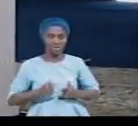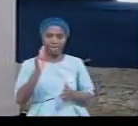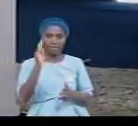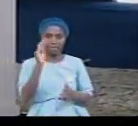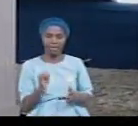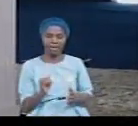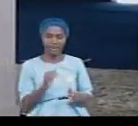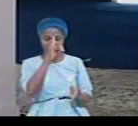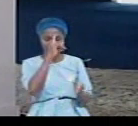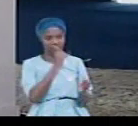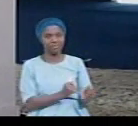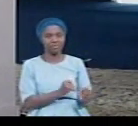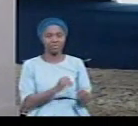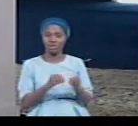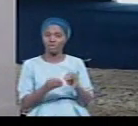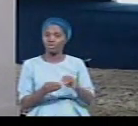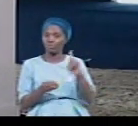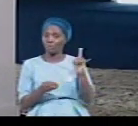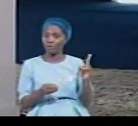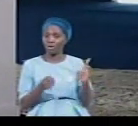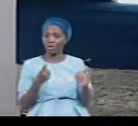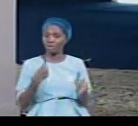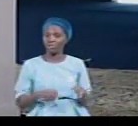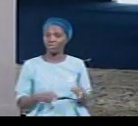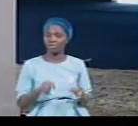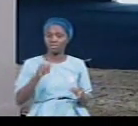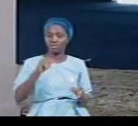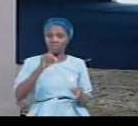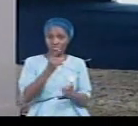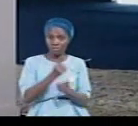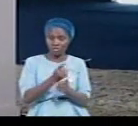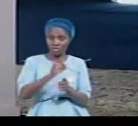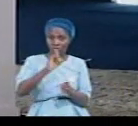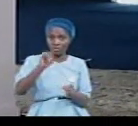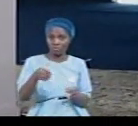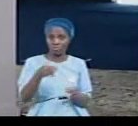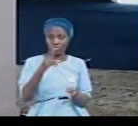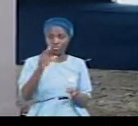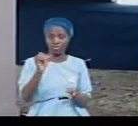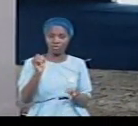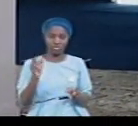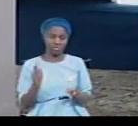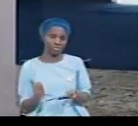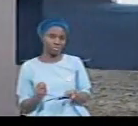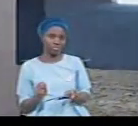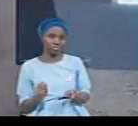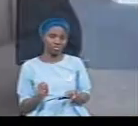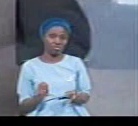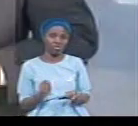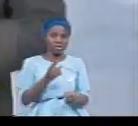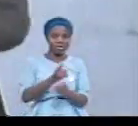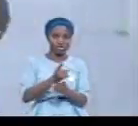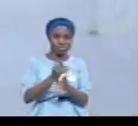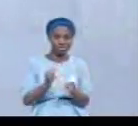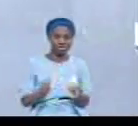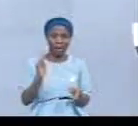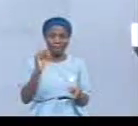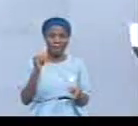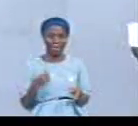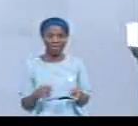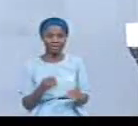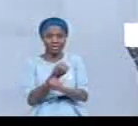Number one, the just justified by the salvation of the Lord.